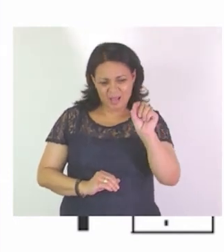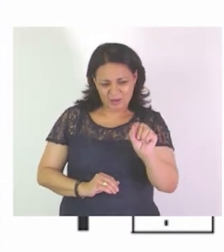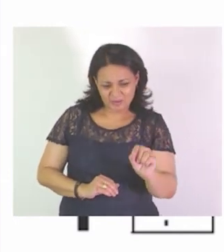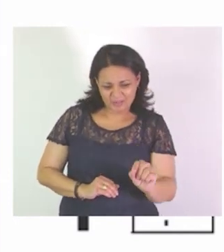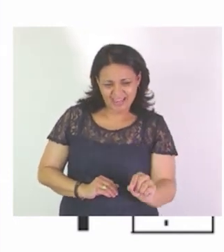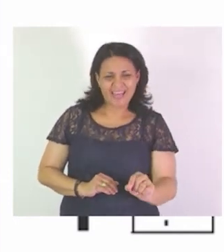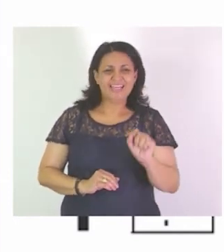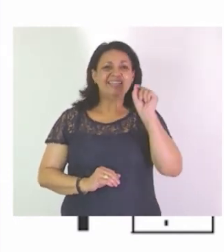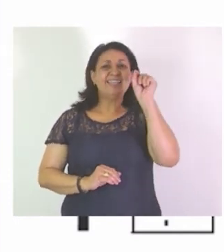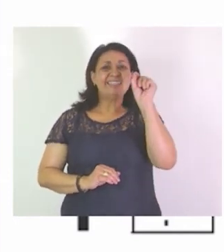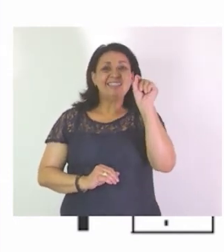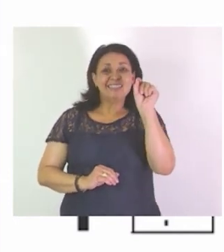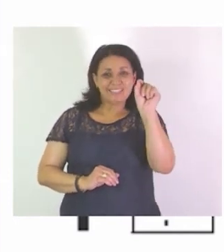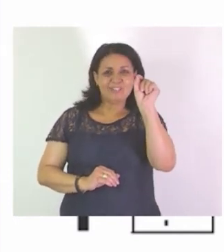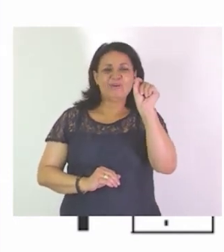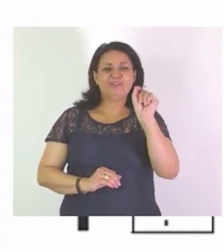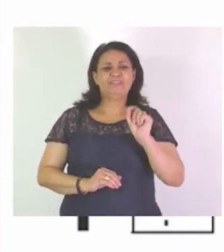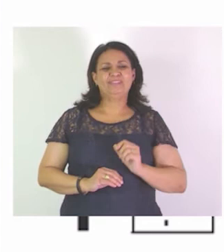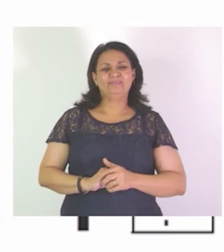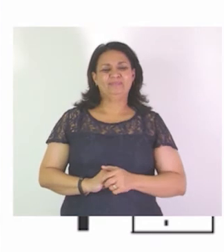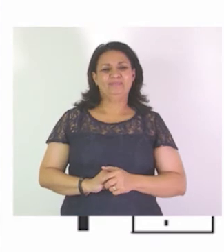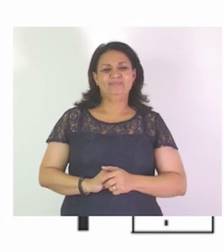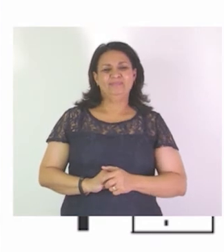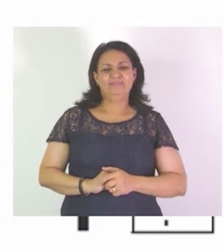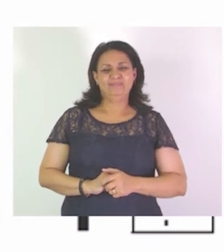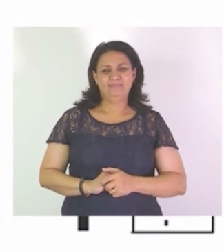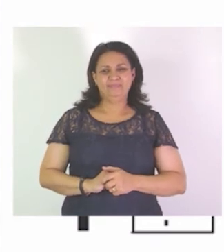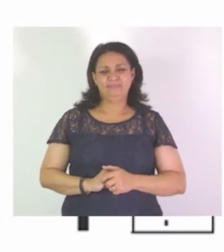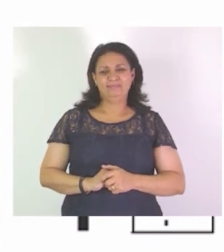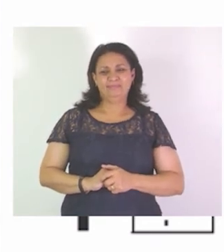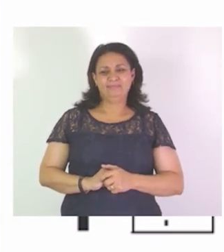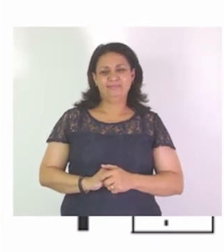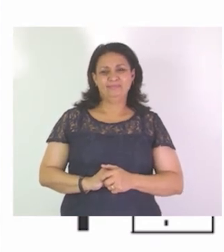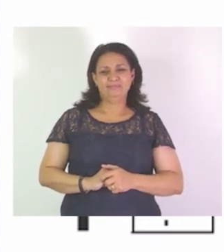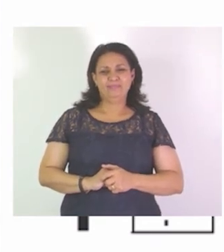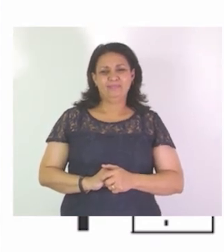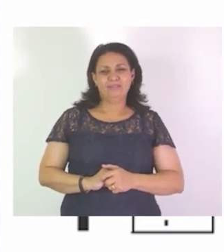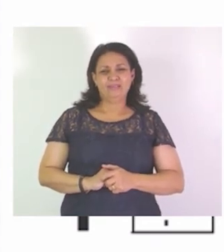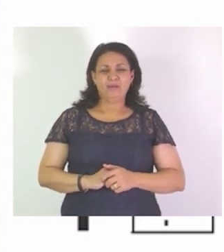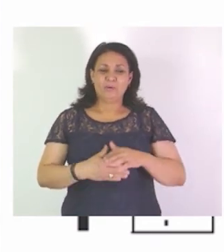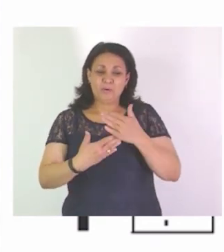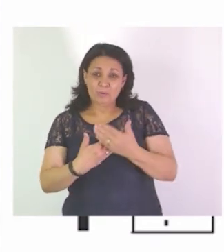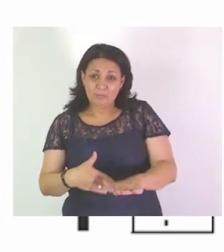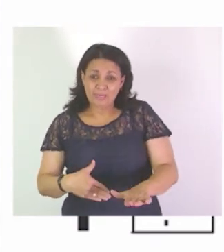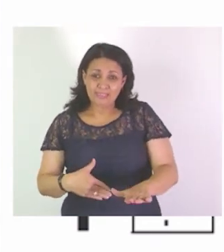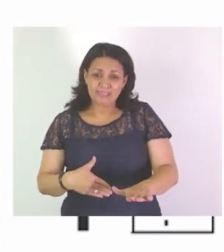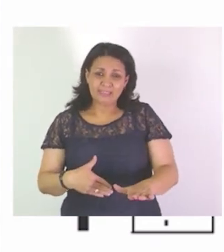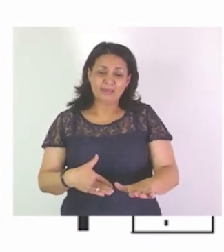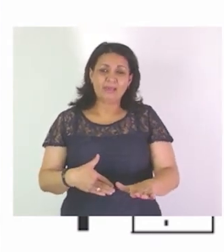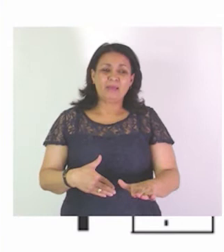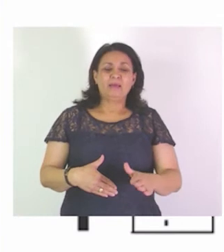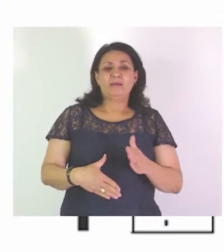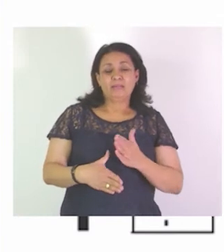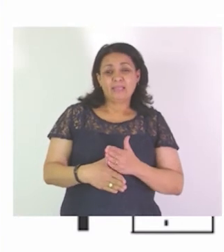down and then you draw his head with a dot. When you complete this exercise, please make sure that